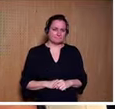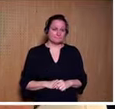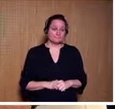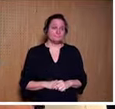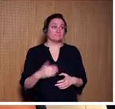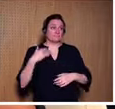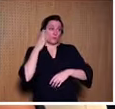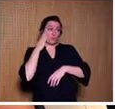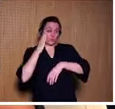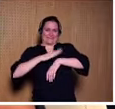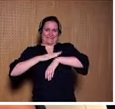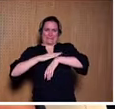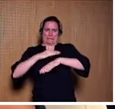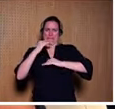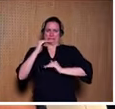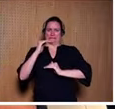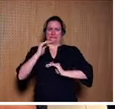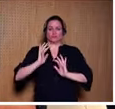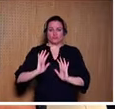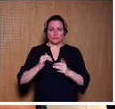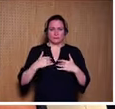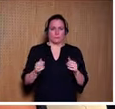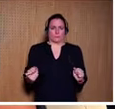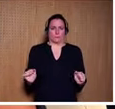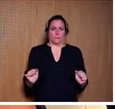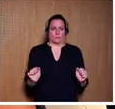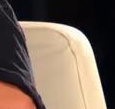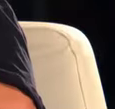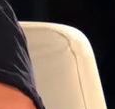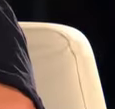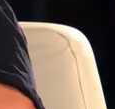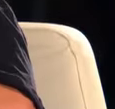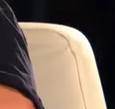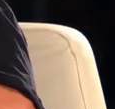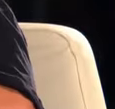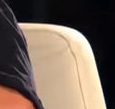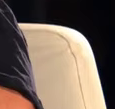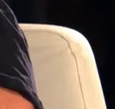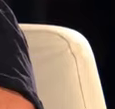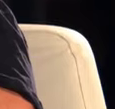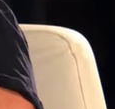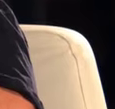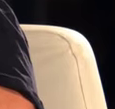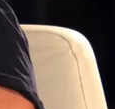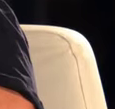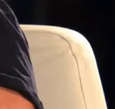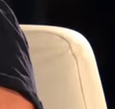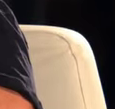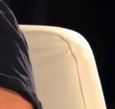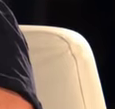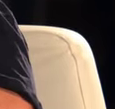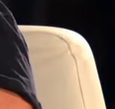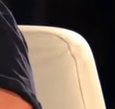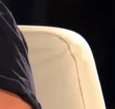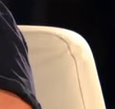I'm rushing. Yes, thank you, Lonnie. They try to encode this in all areas of our life. You know, they're in all our